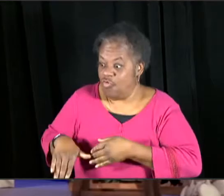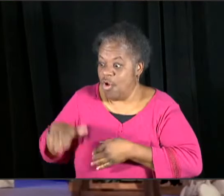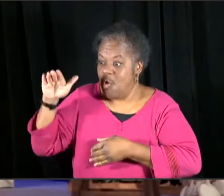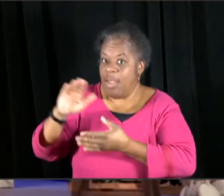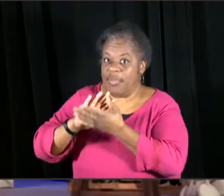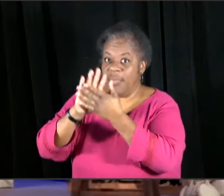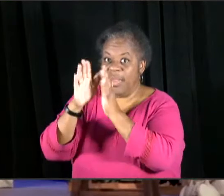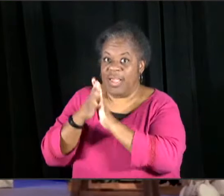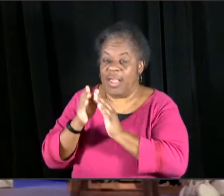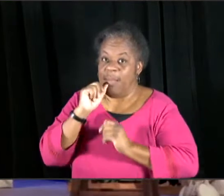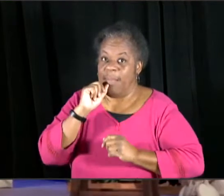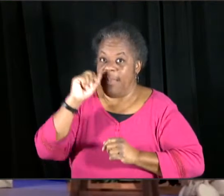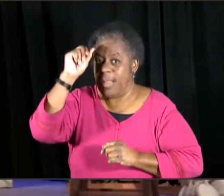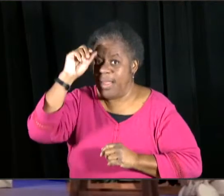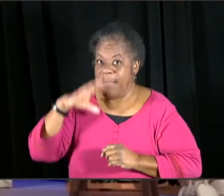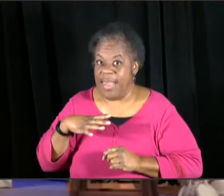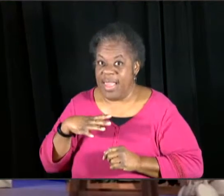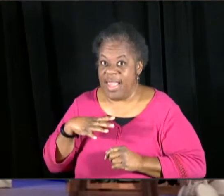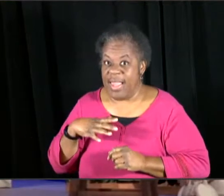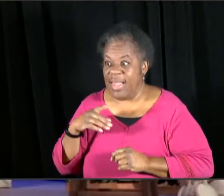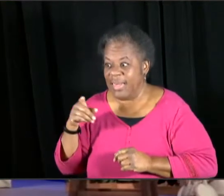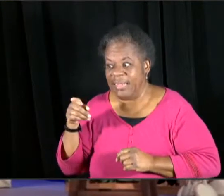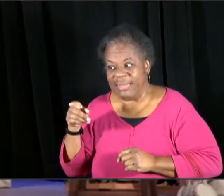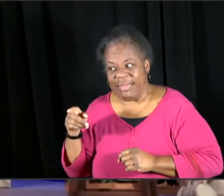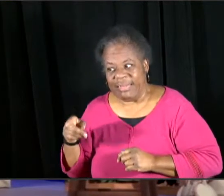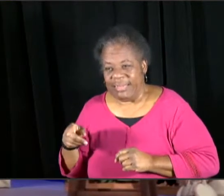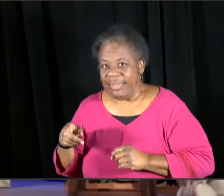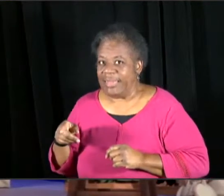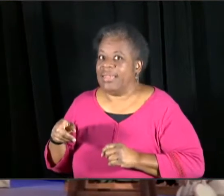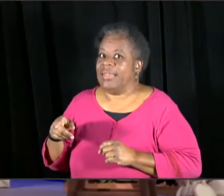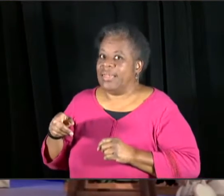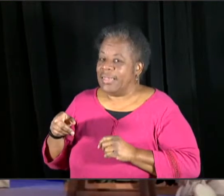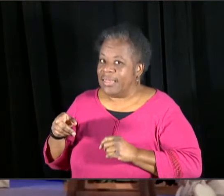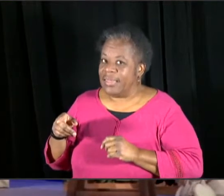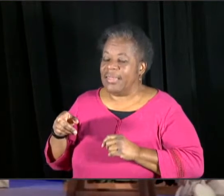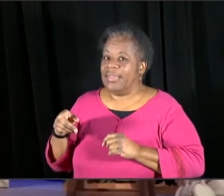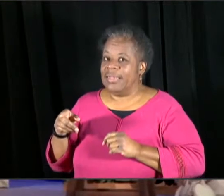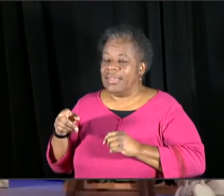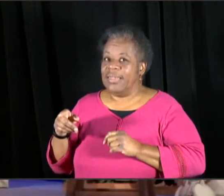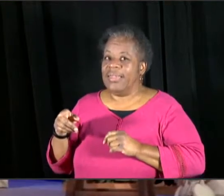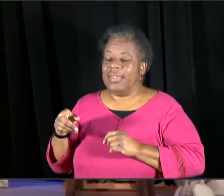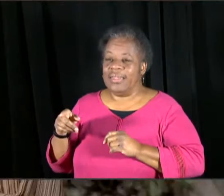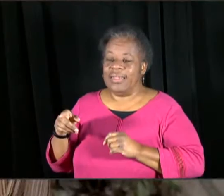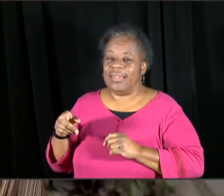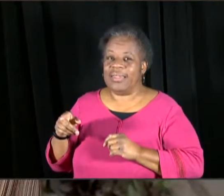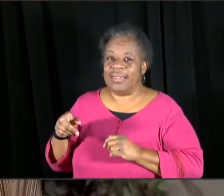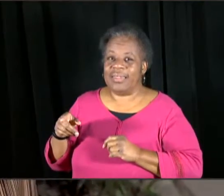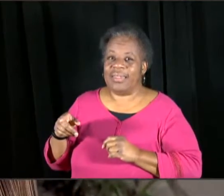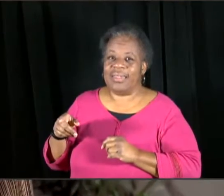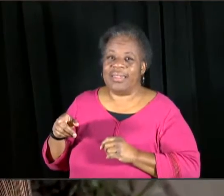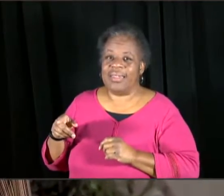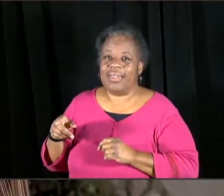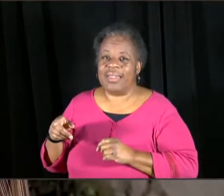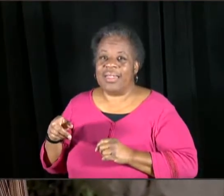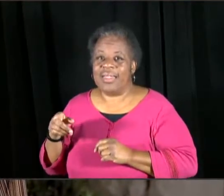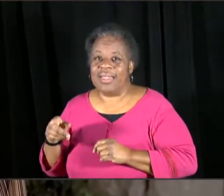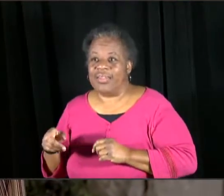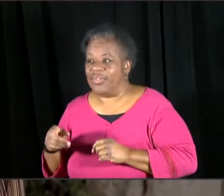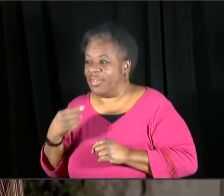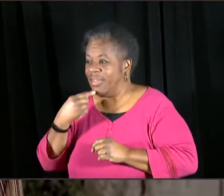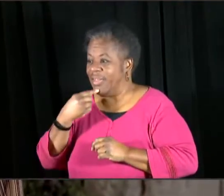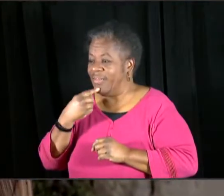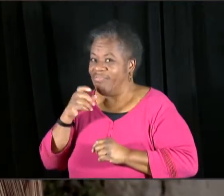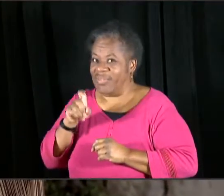who could be very frustrating from a parental perspective. She'd had to say